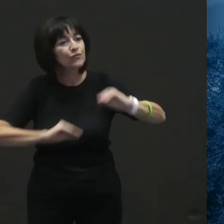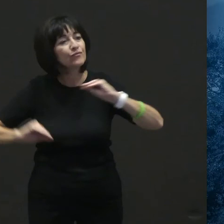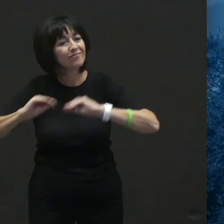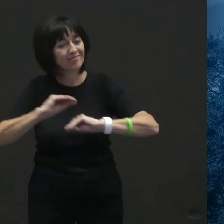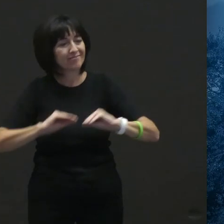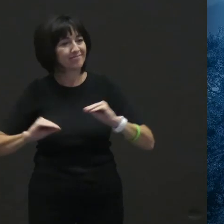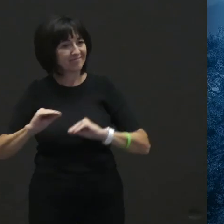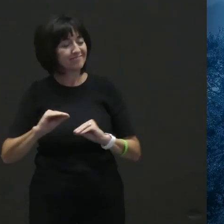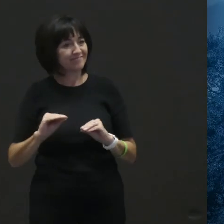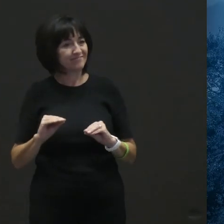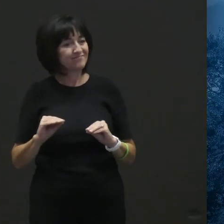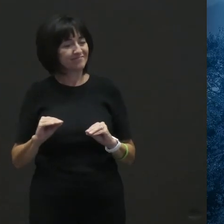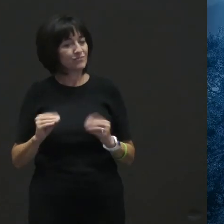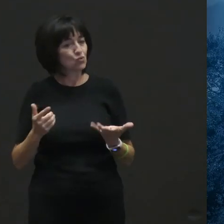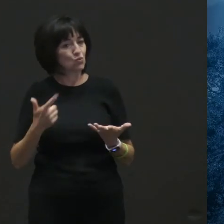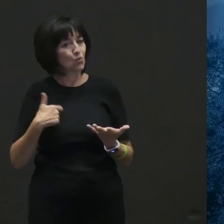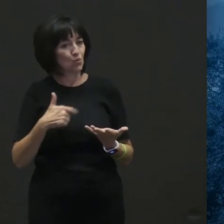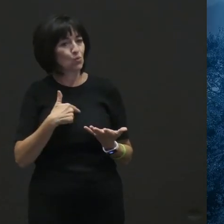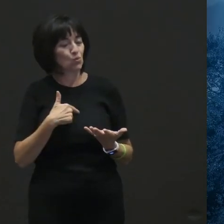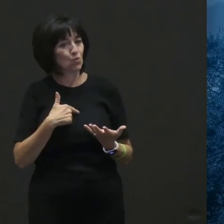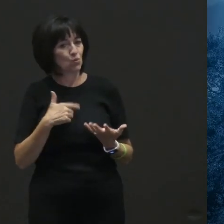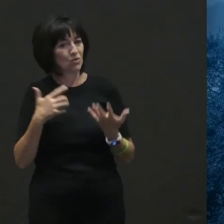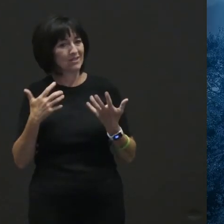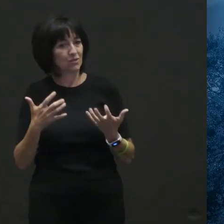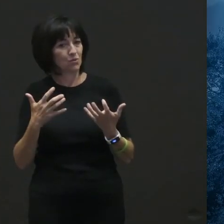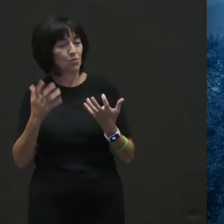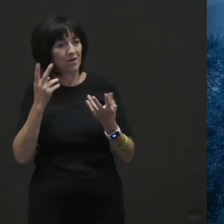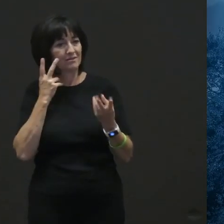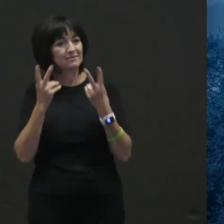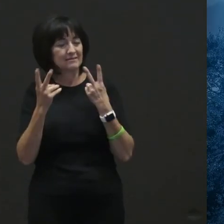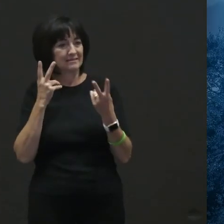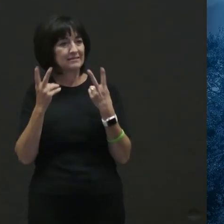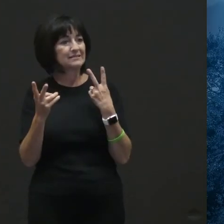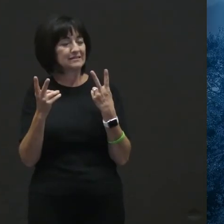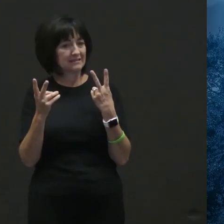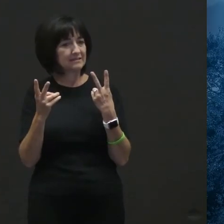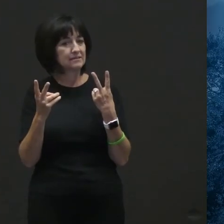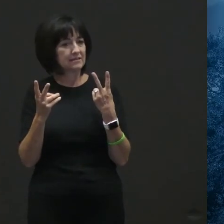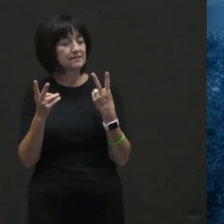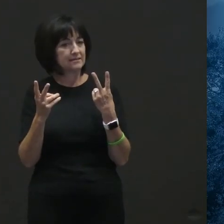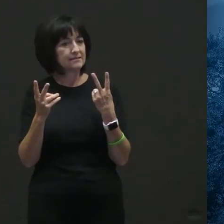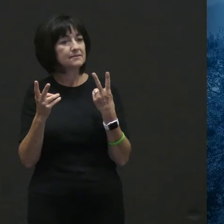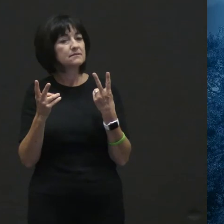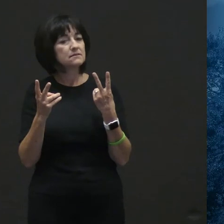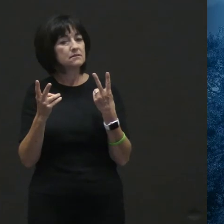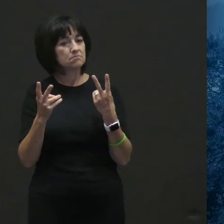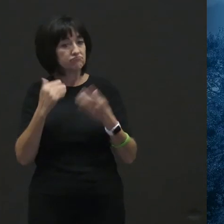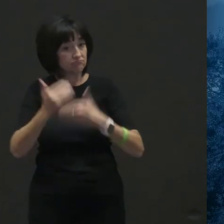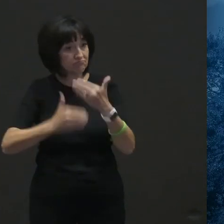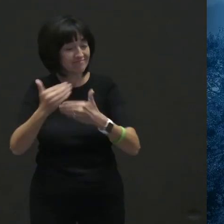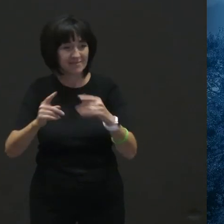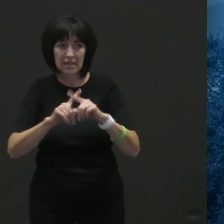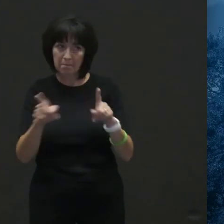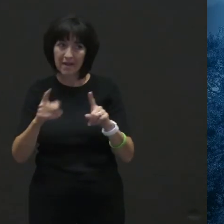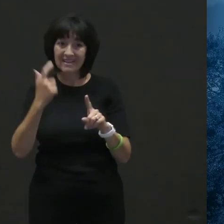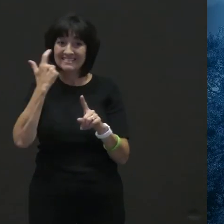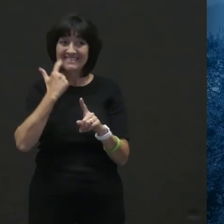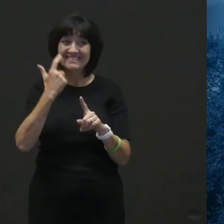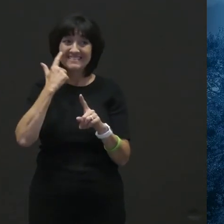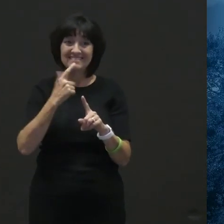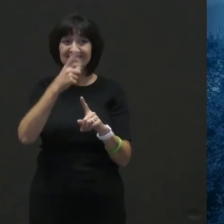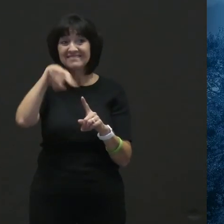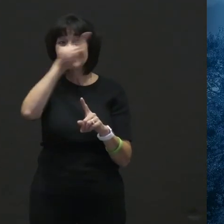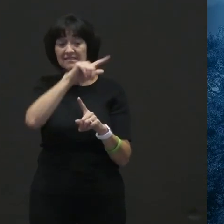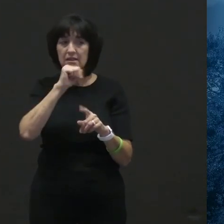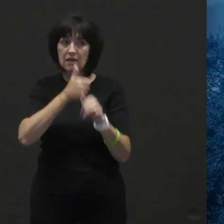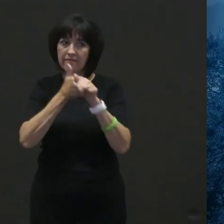Non-compliance with some of the youth sports activities that have gone on out there has been has been a problem, and it is